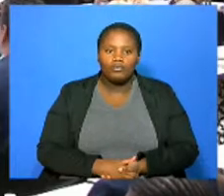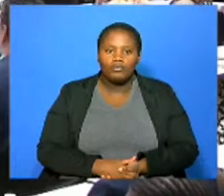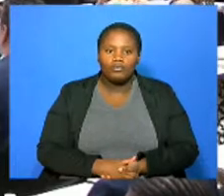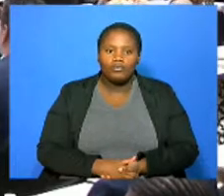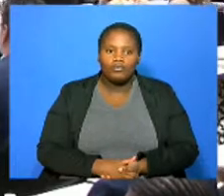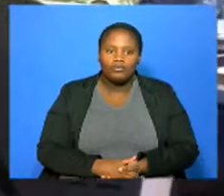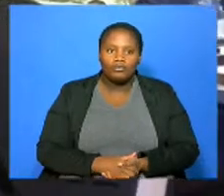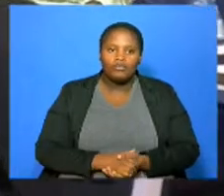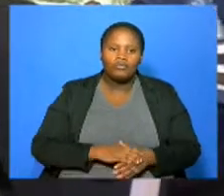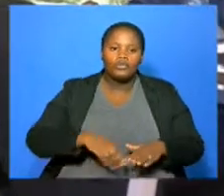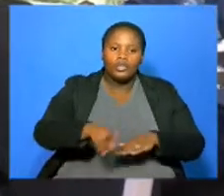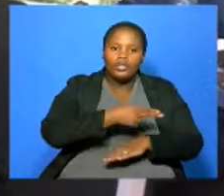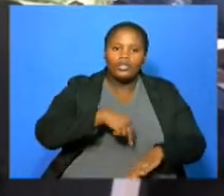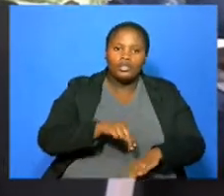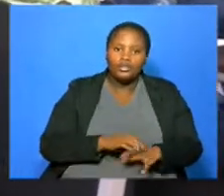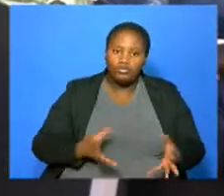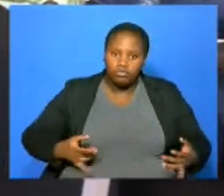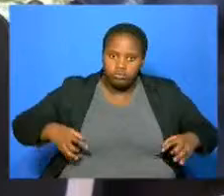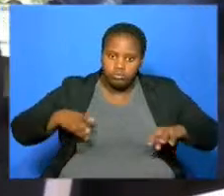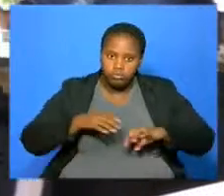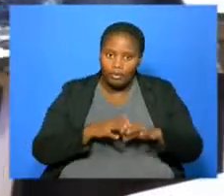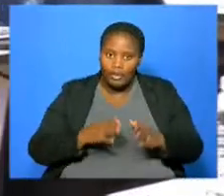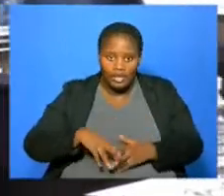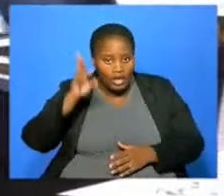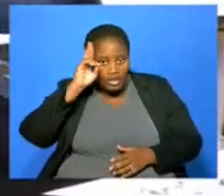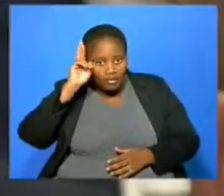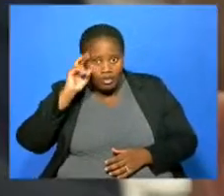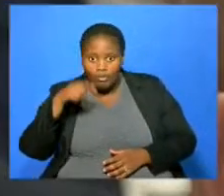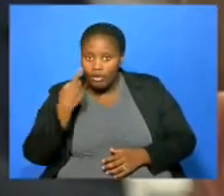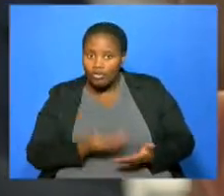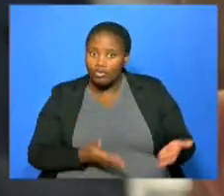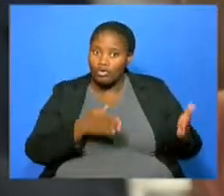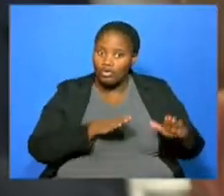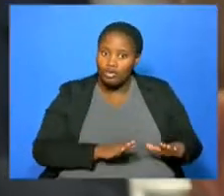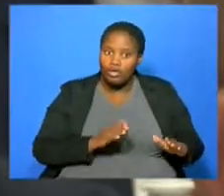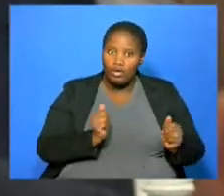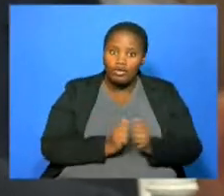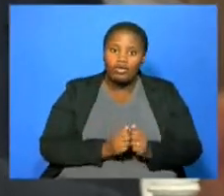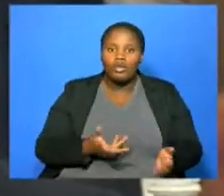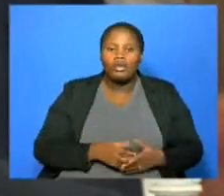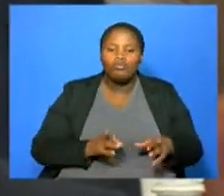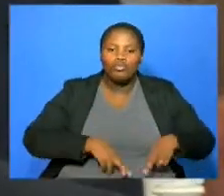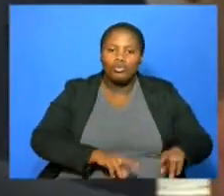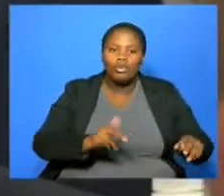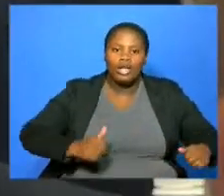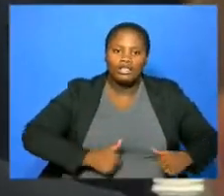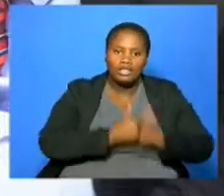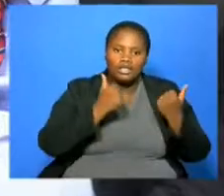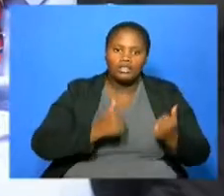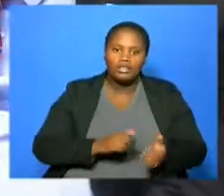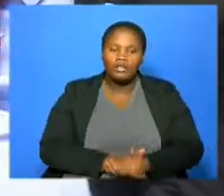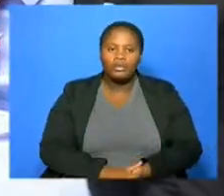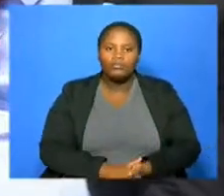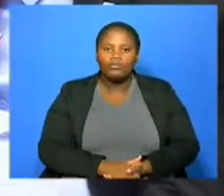The nation converged across the country to remember those who perished in road accidents.